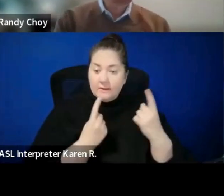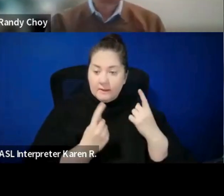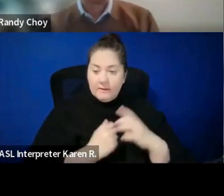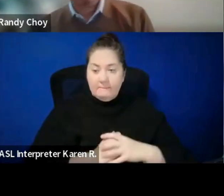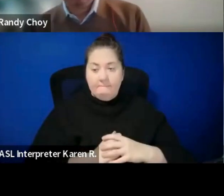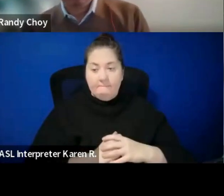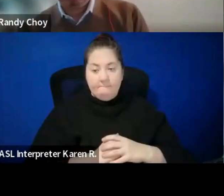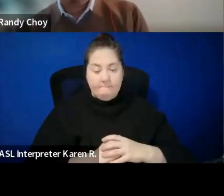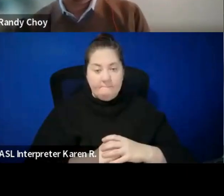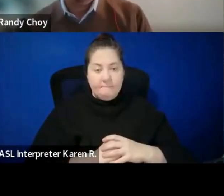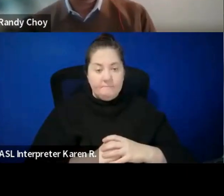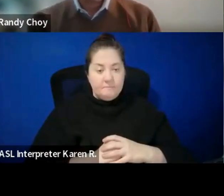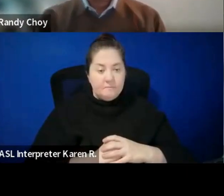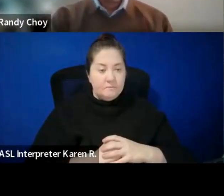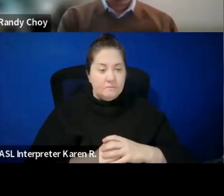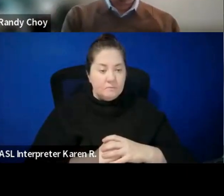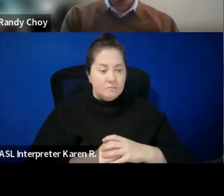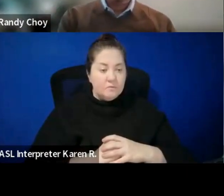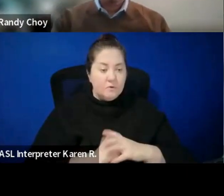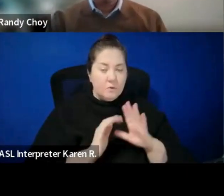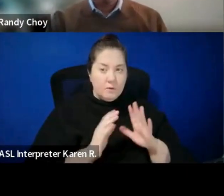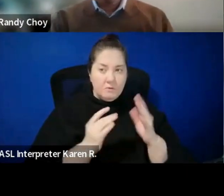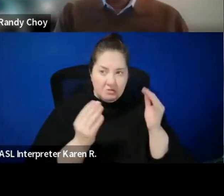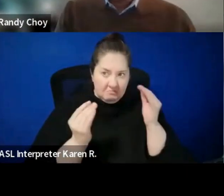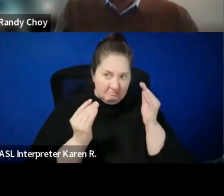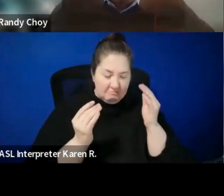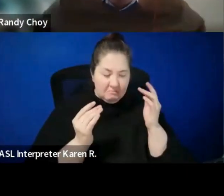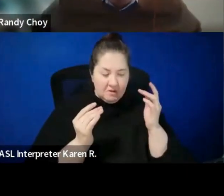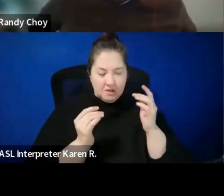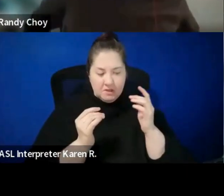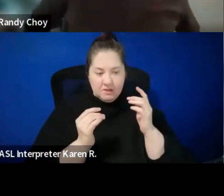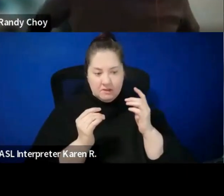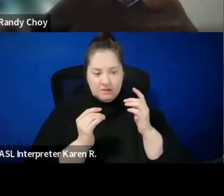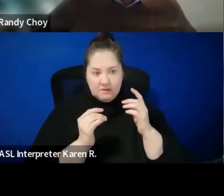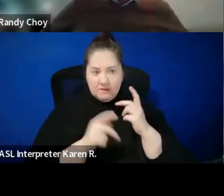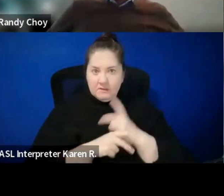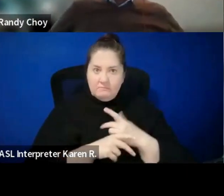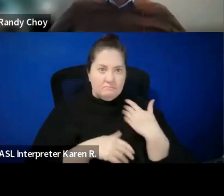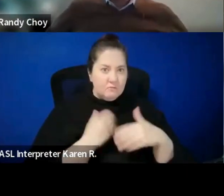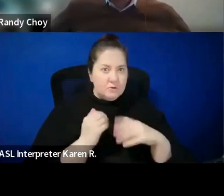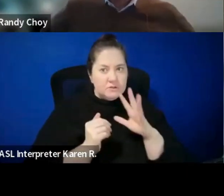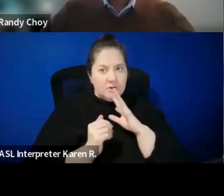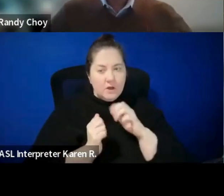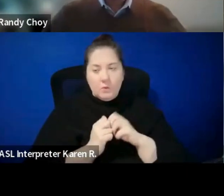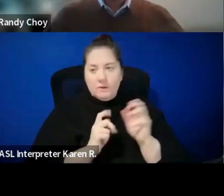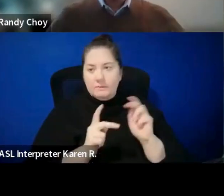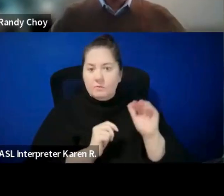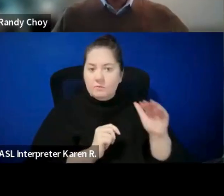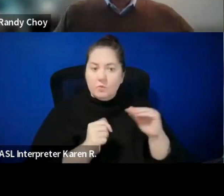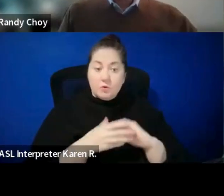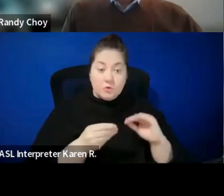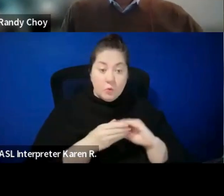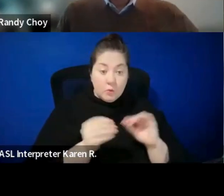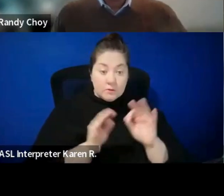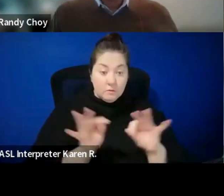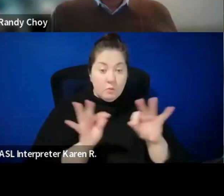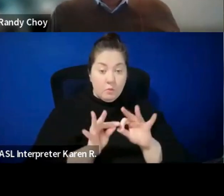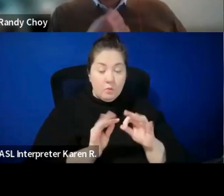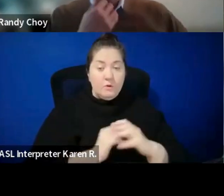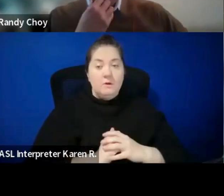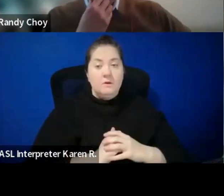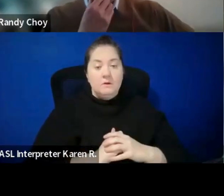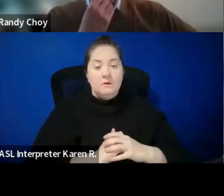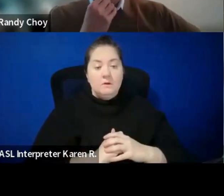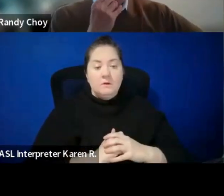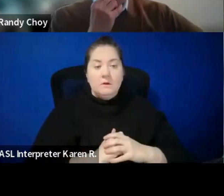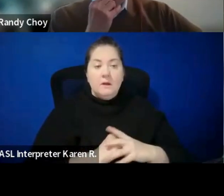Those are great points. Wonderful things to think about and sort of keep banging the drum when you're talking to people with those stories. It really matters.